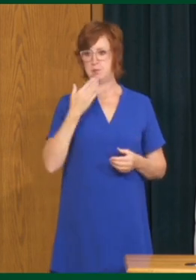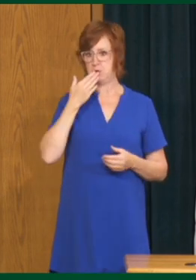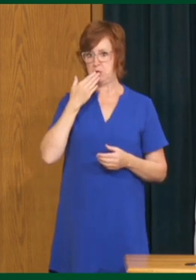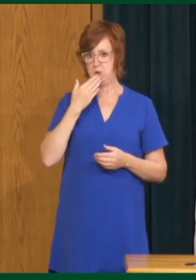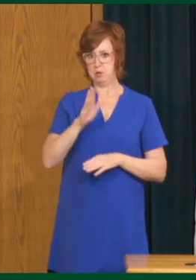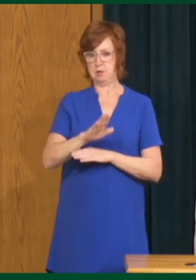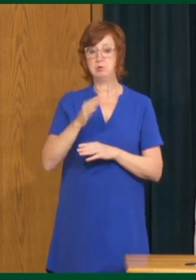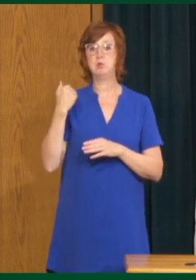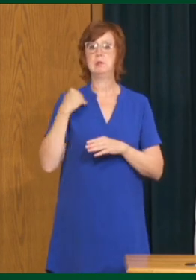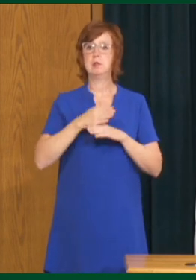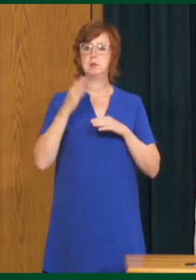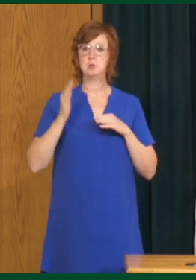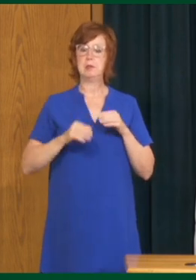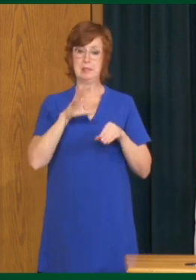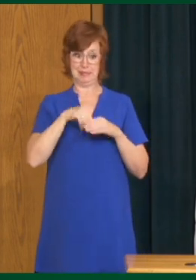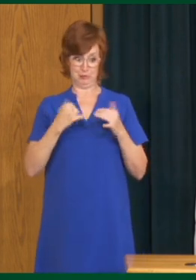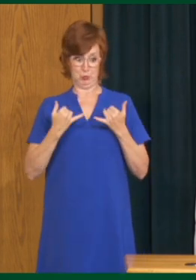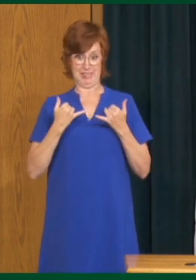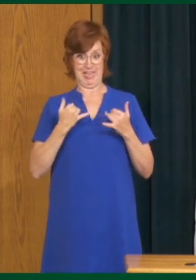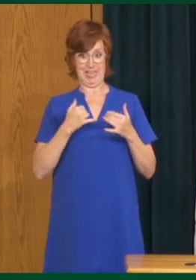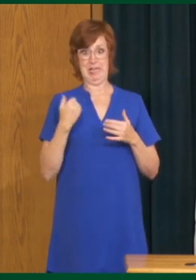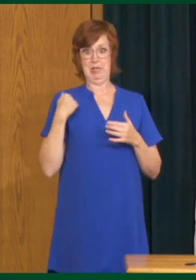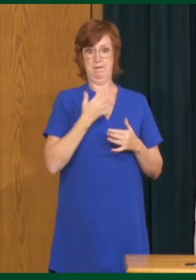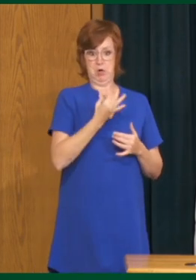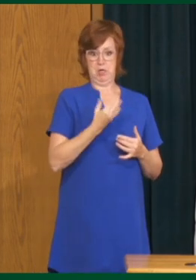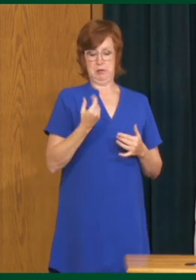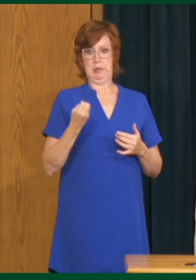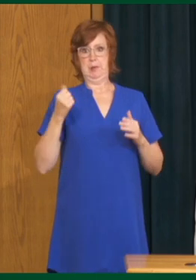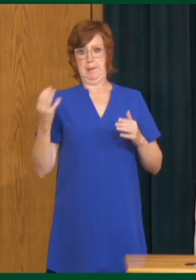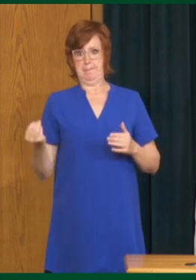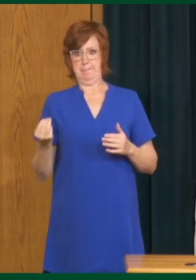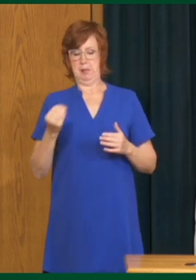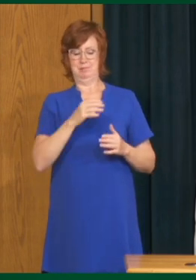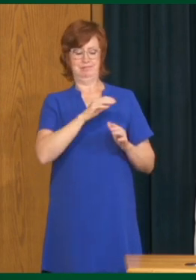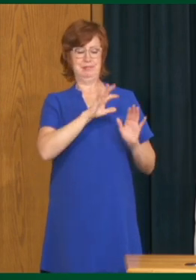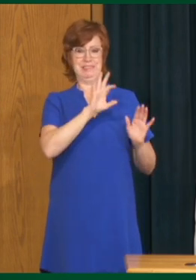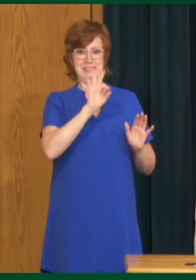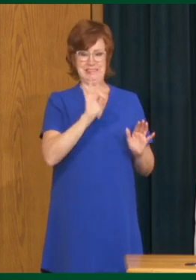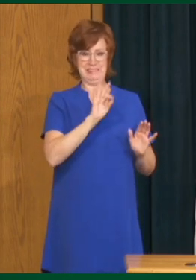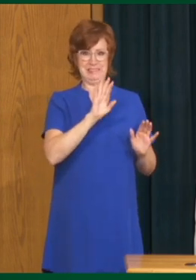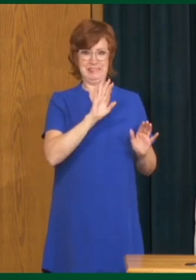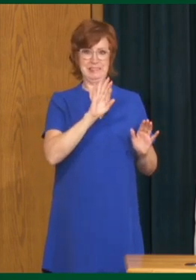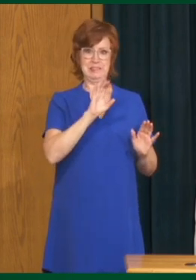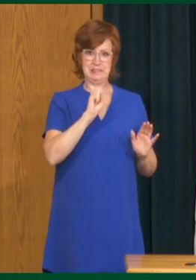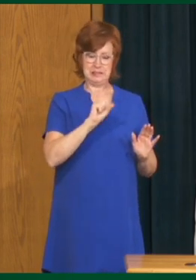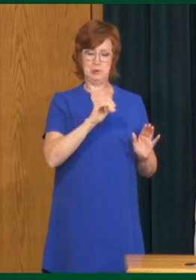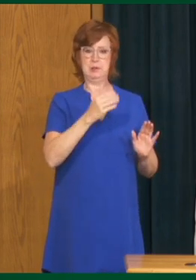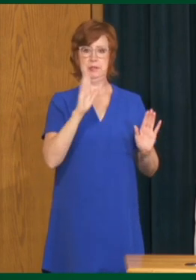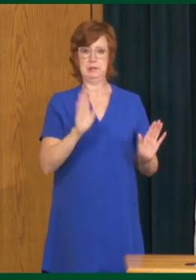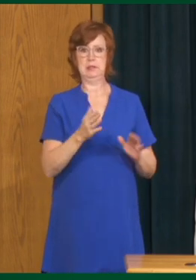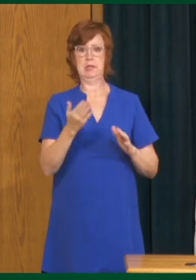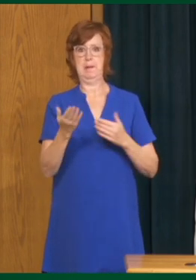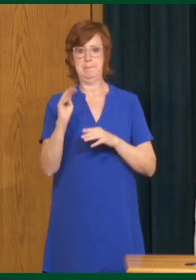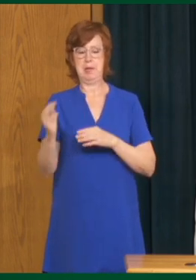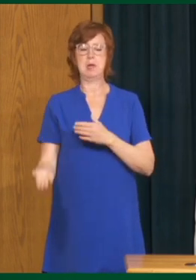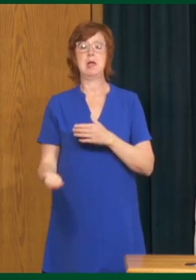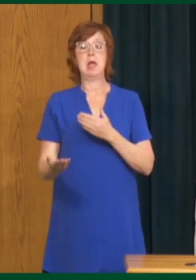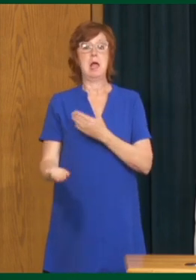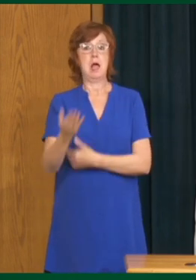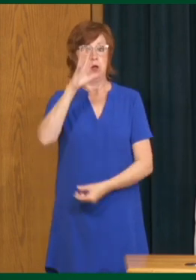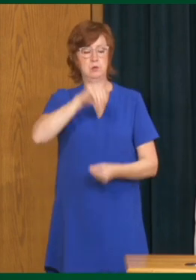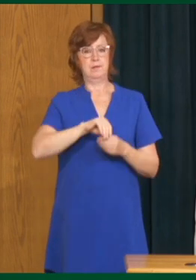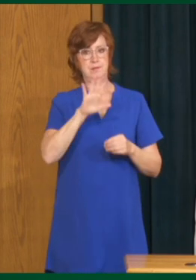afternoon. Over the weekend and including today, we're reporting 56 new cases in 3 days. These cases are predominantly